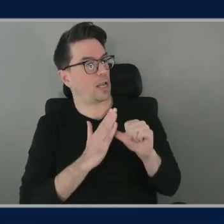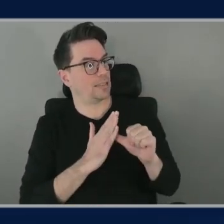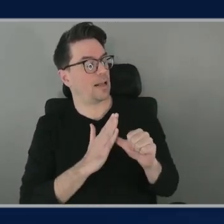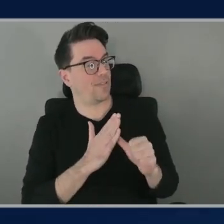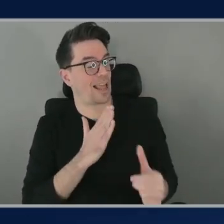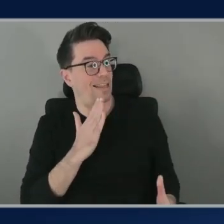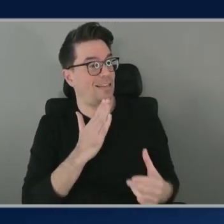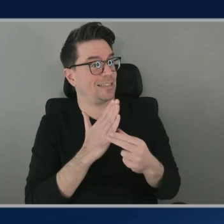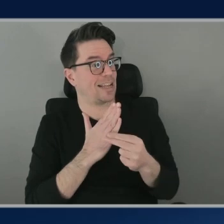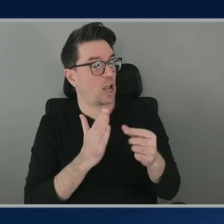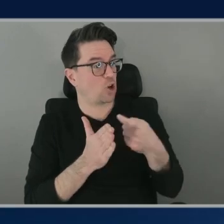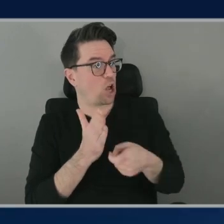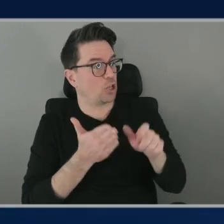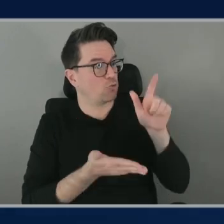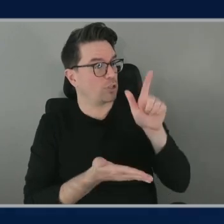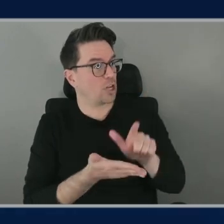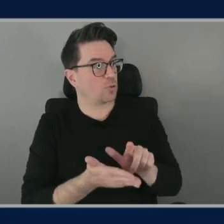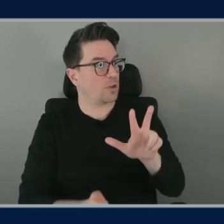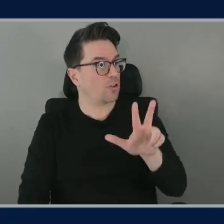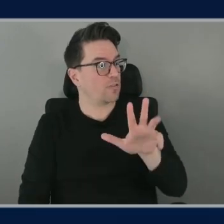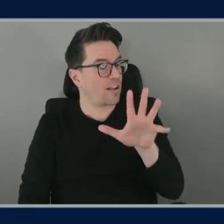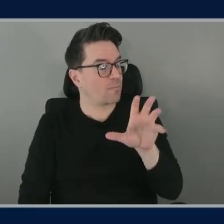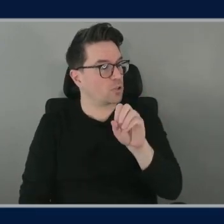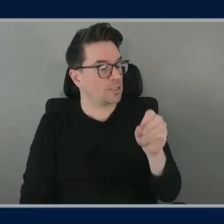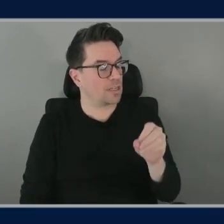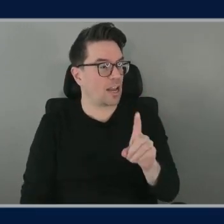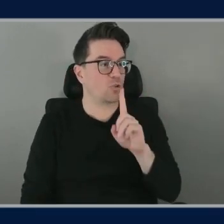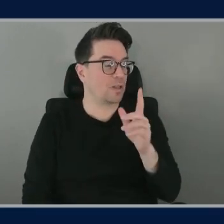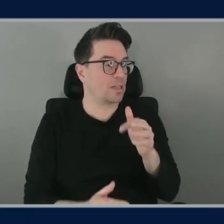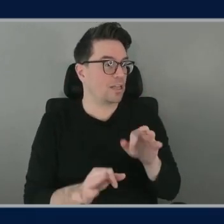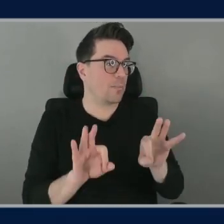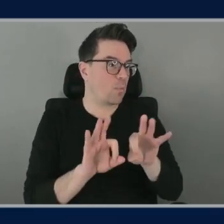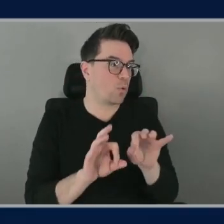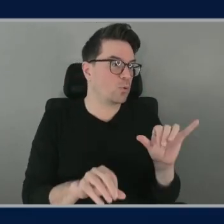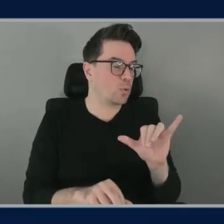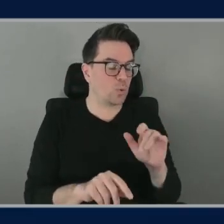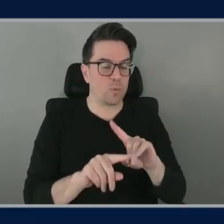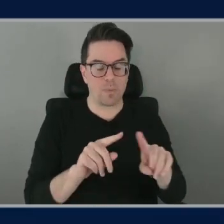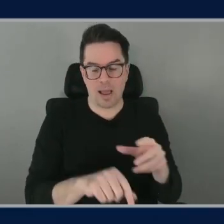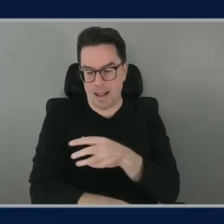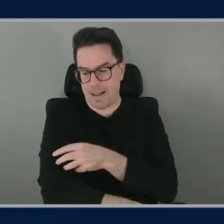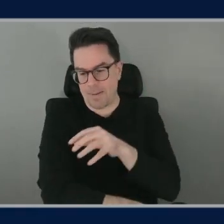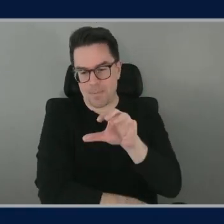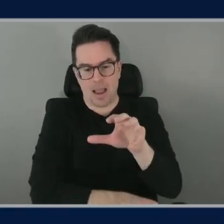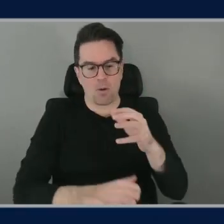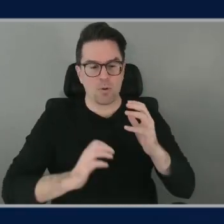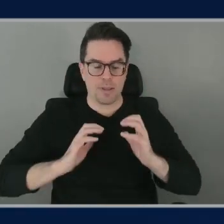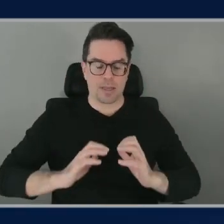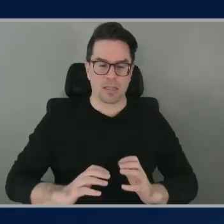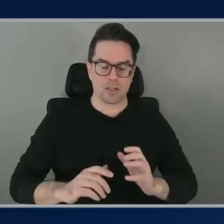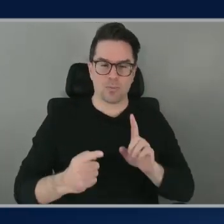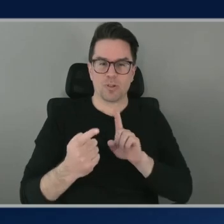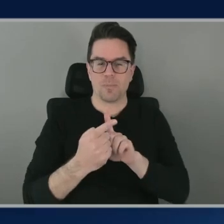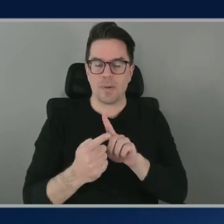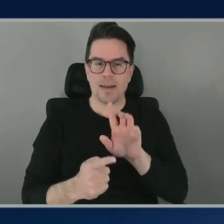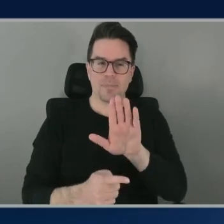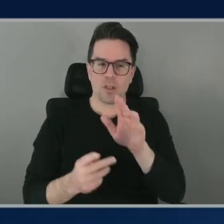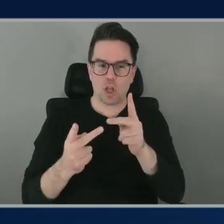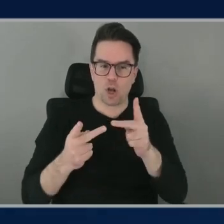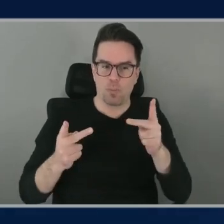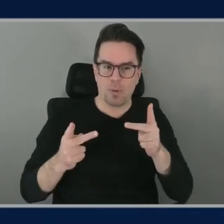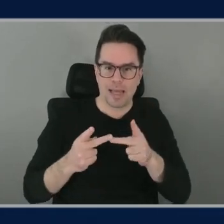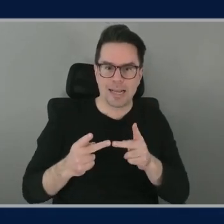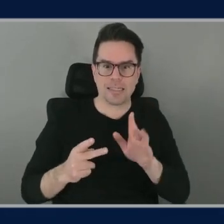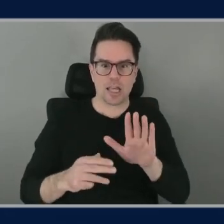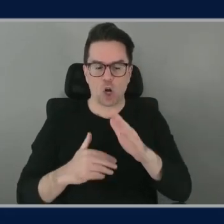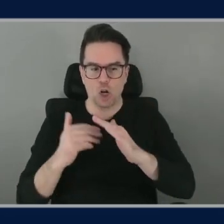But also empowering customers by being able to meet them wherever they are, whatever their tag strategy is, whatever their data retention storage policy is. We're